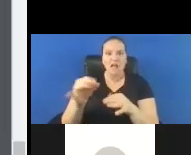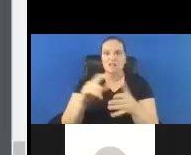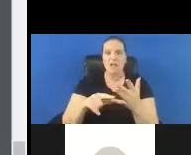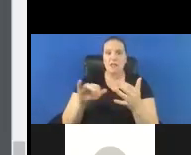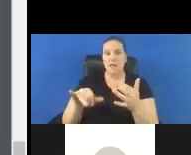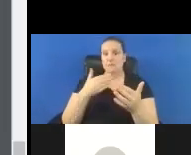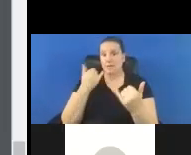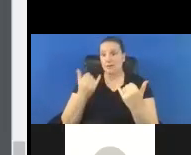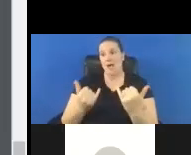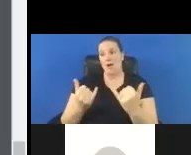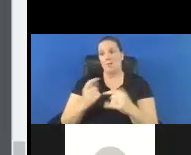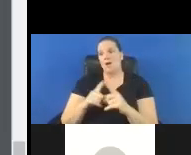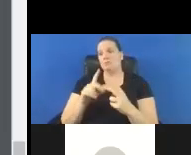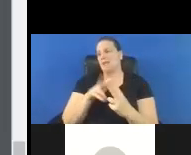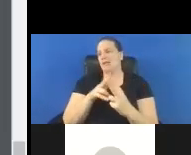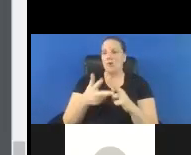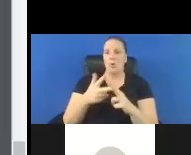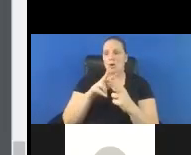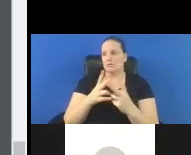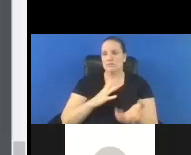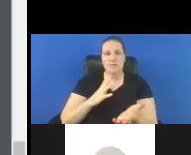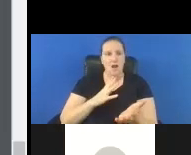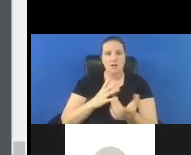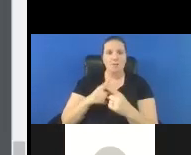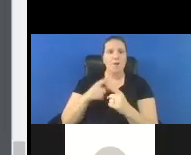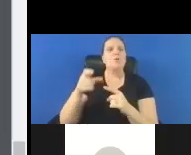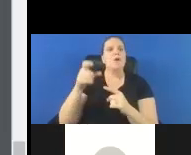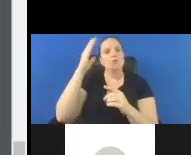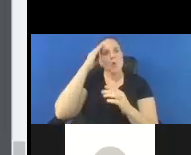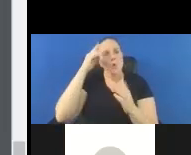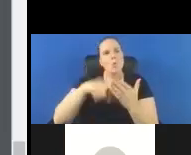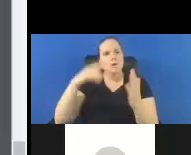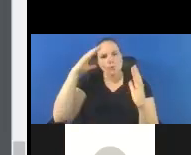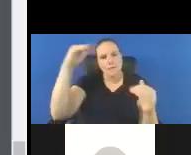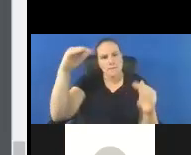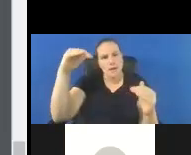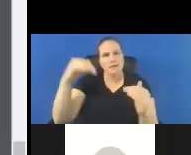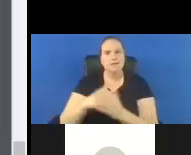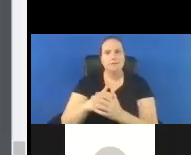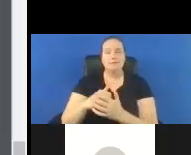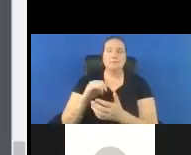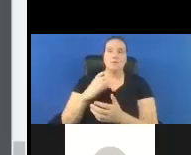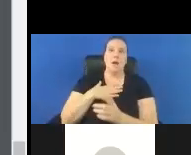there's either or is fine, just so long as you know what to expect. in my book.